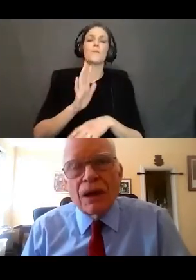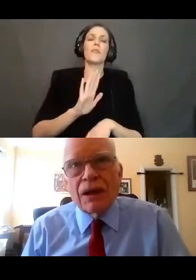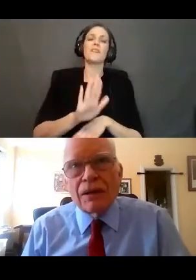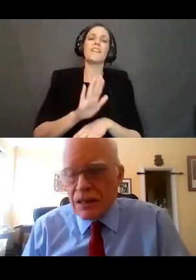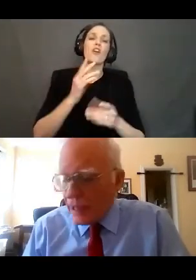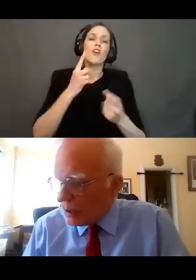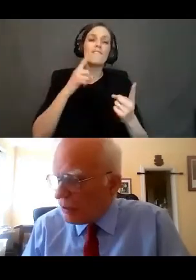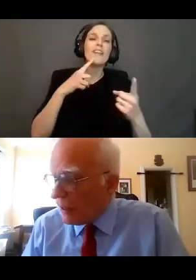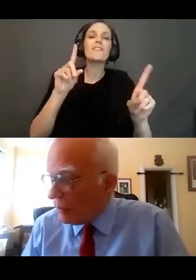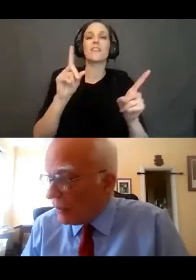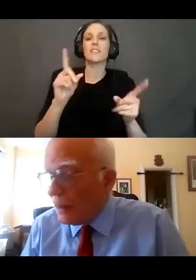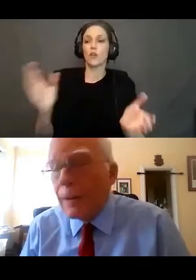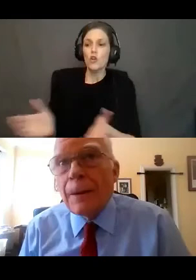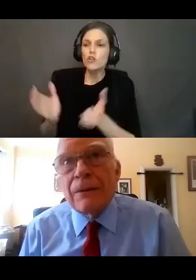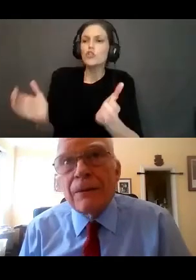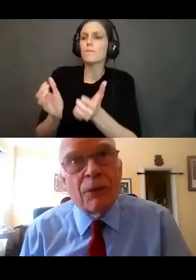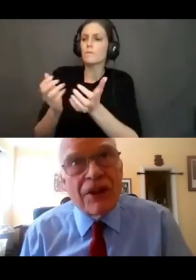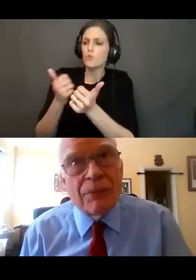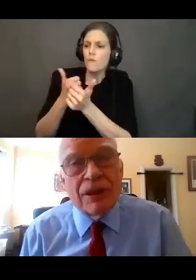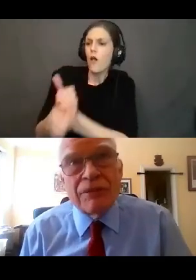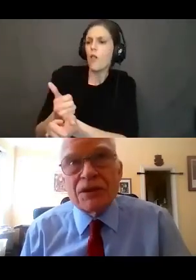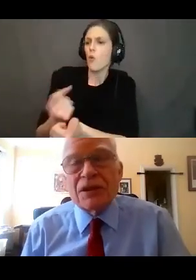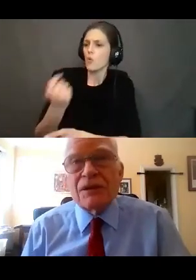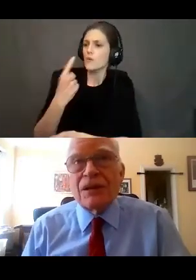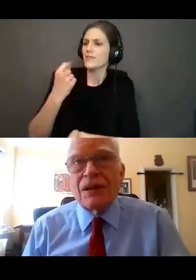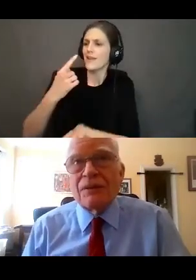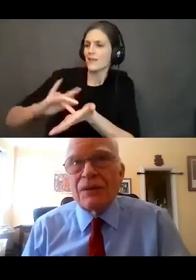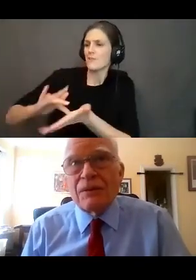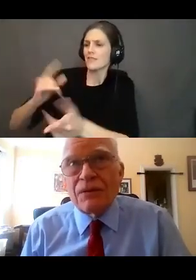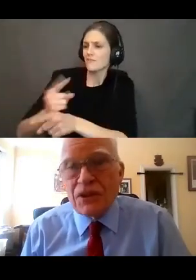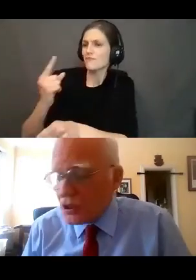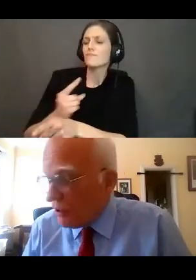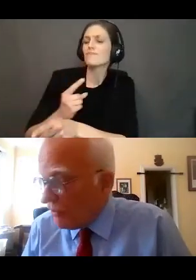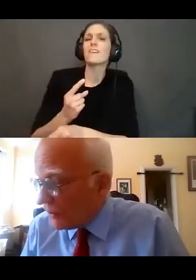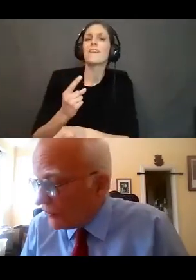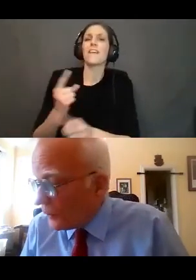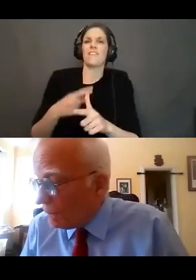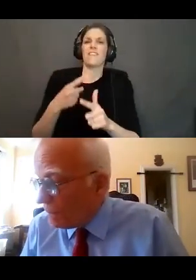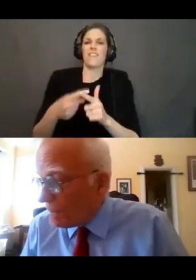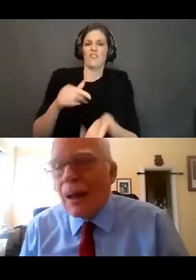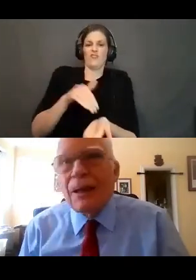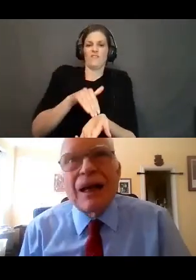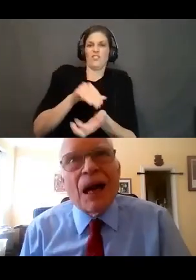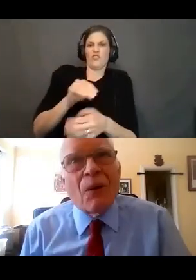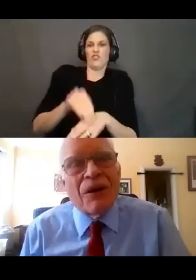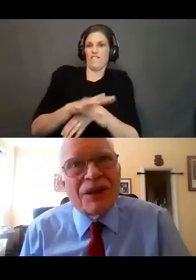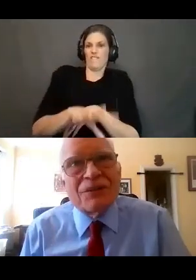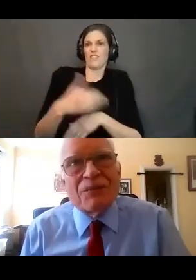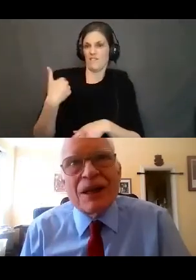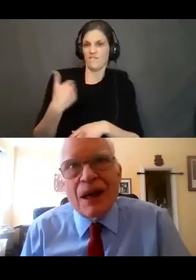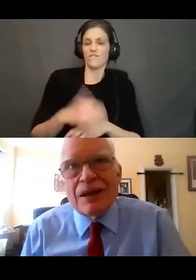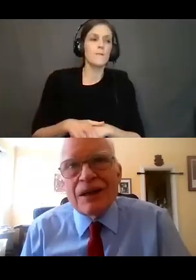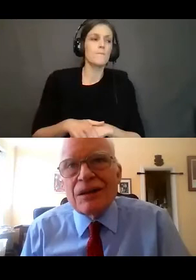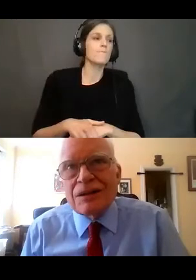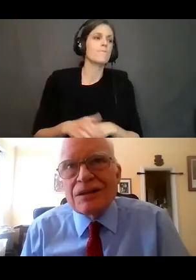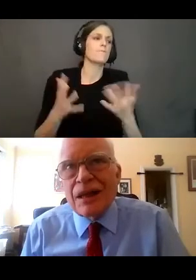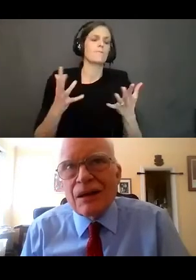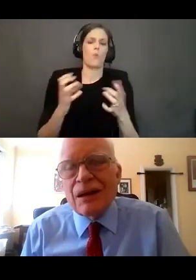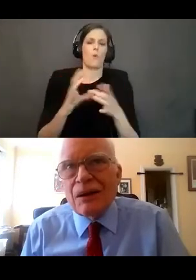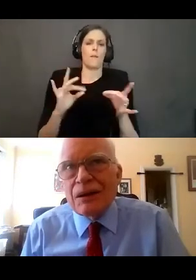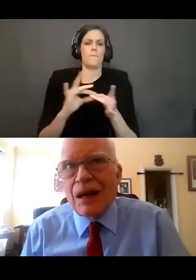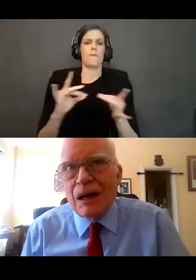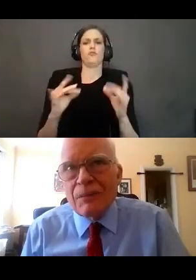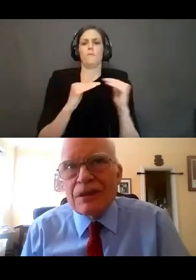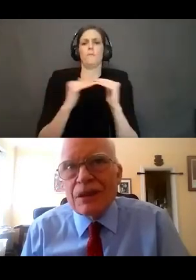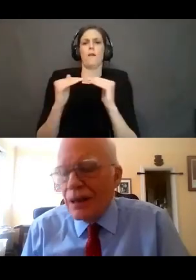the drug and to take it correctly. There would then be physician effects. I want to mention my colleague, Doug